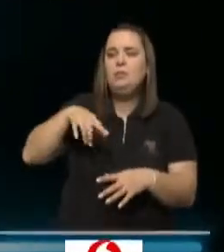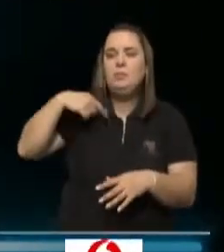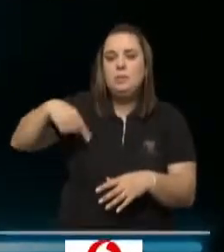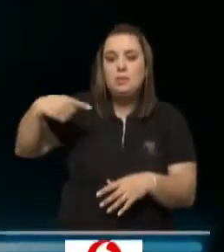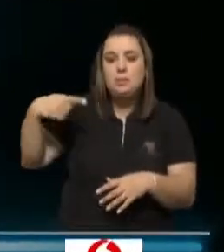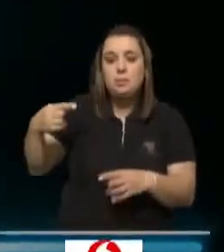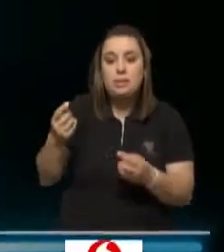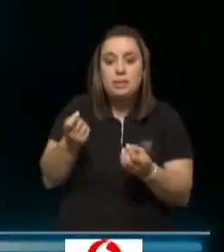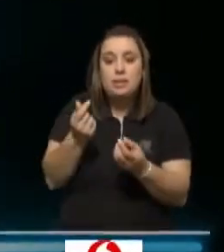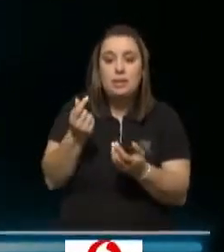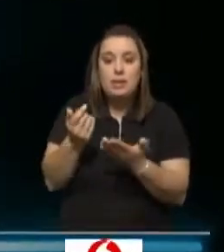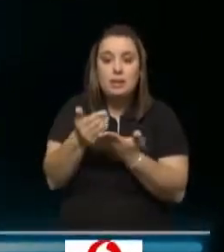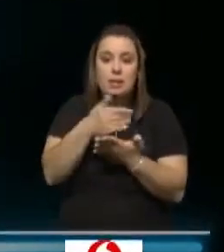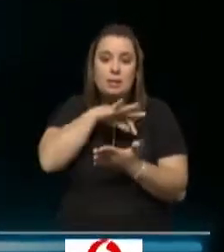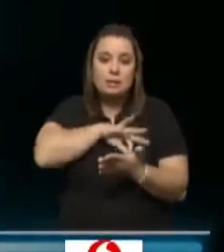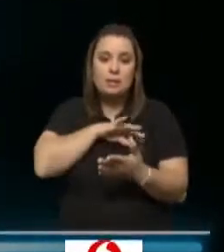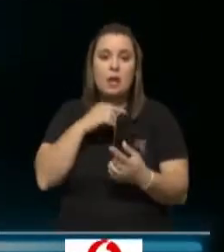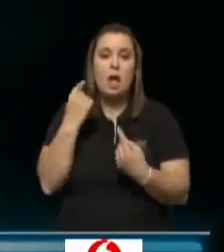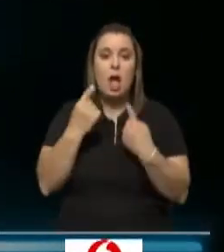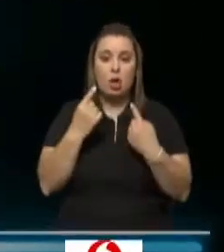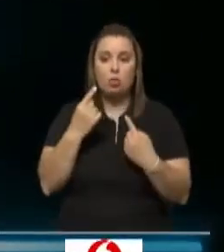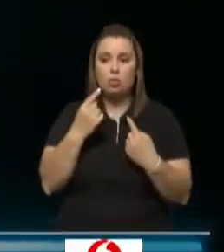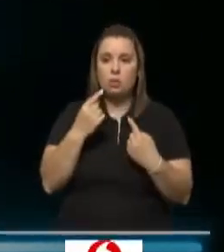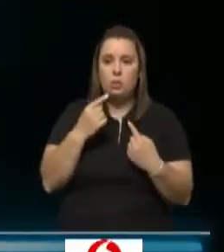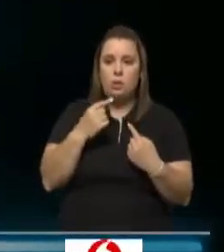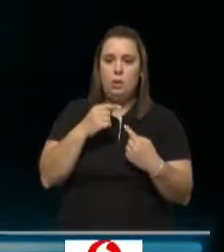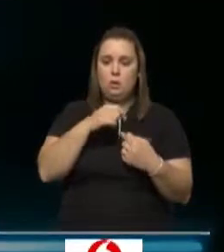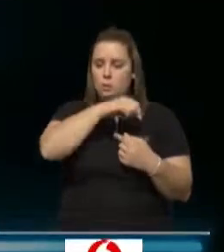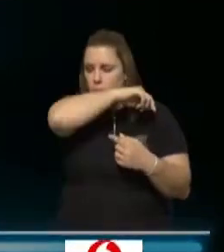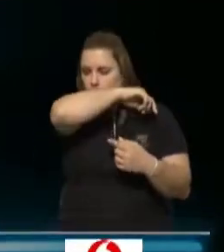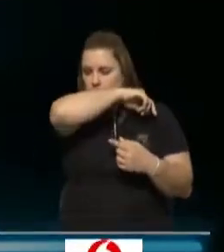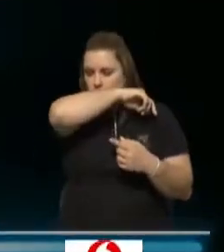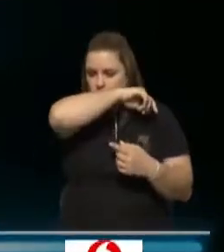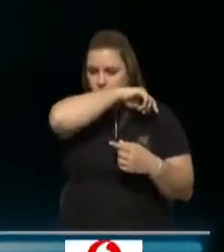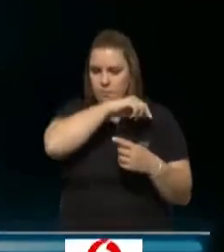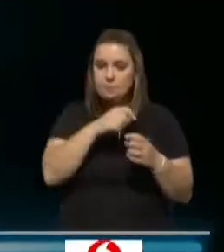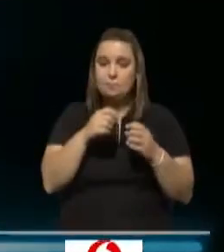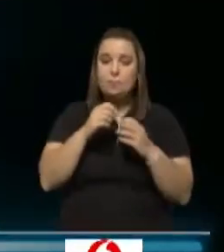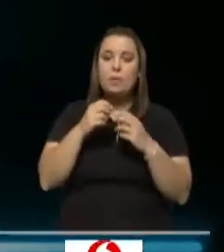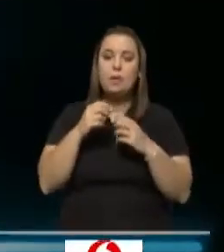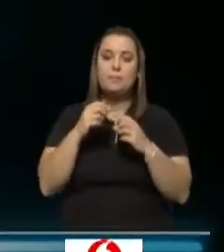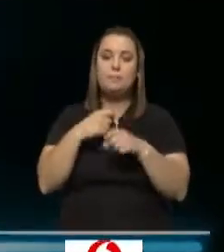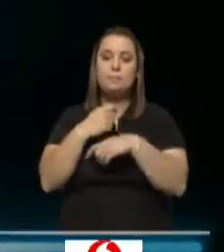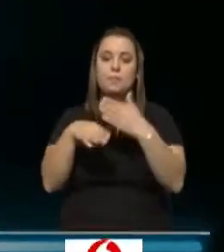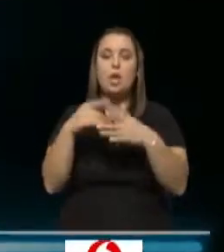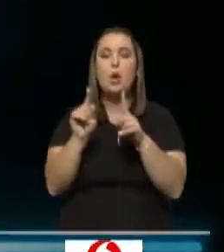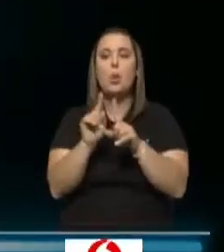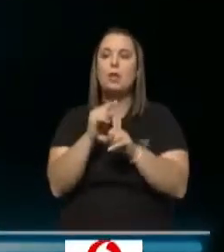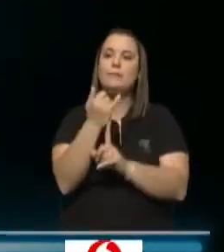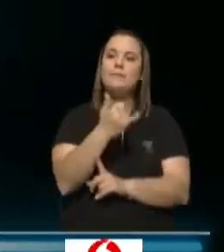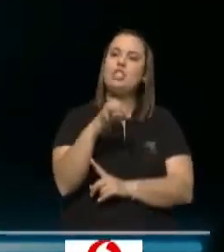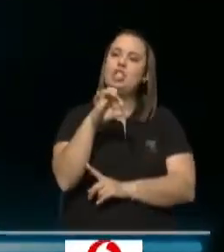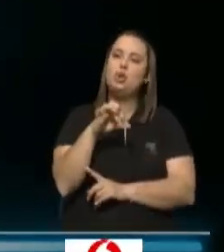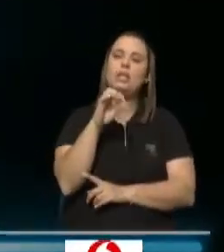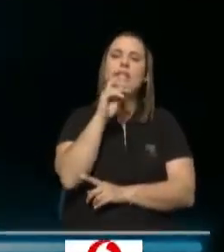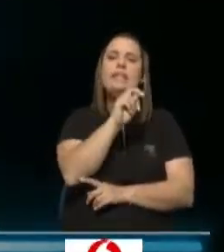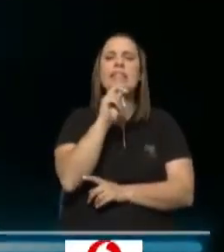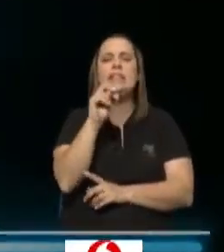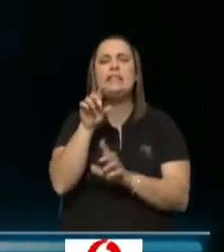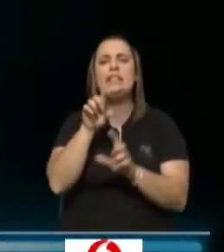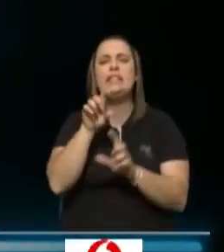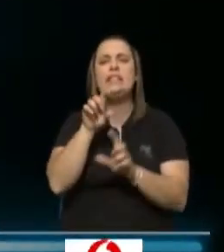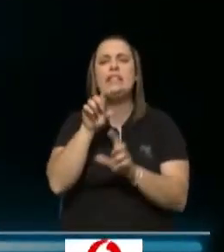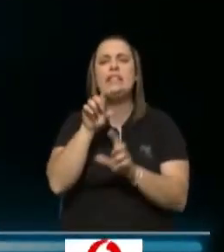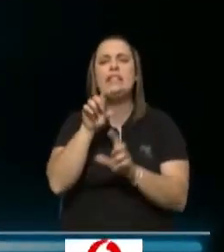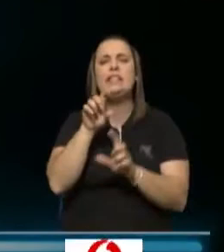lost profitability. They place out in some place out in 28 among